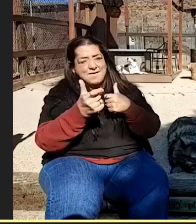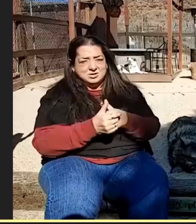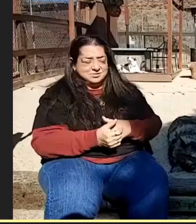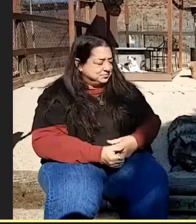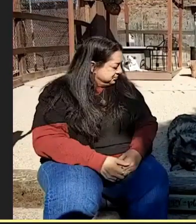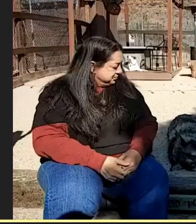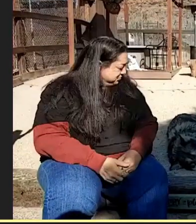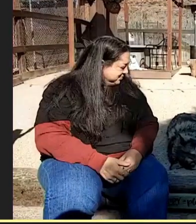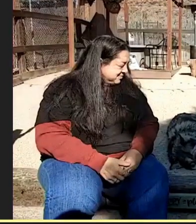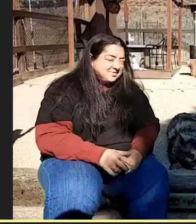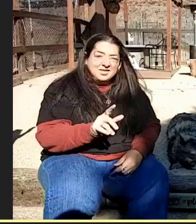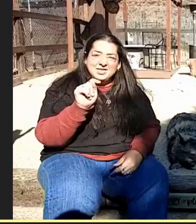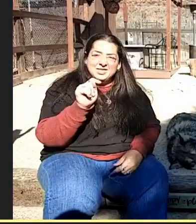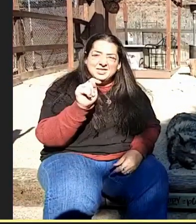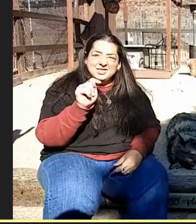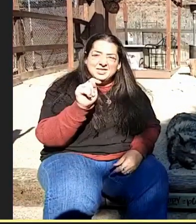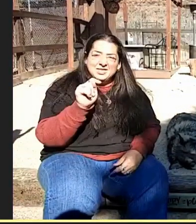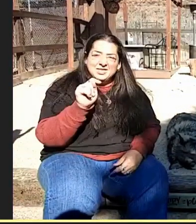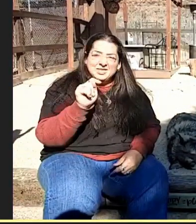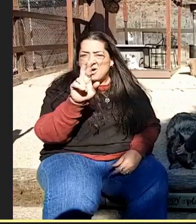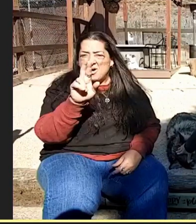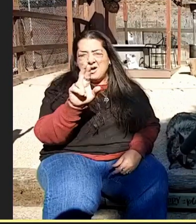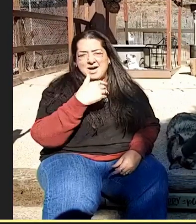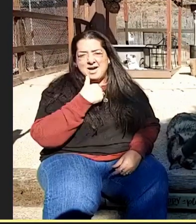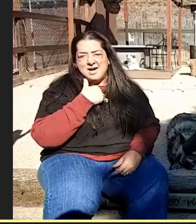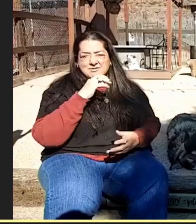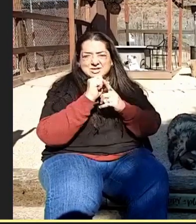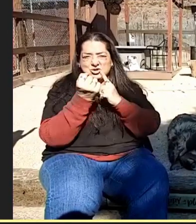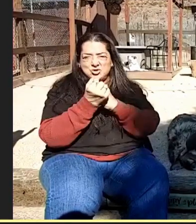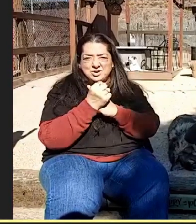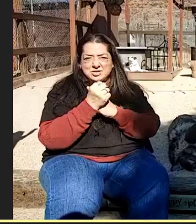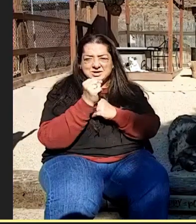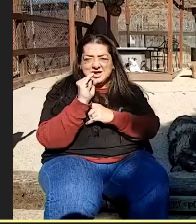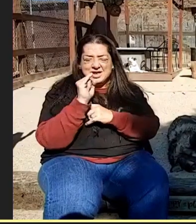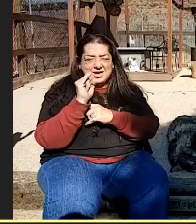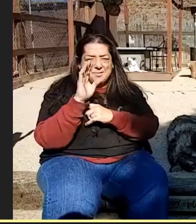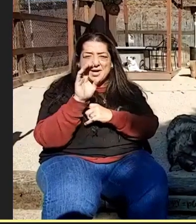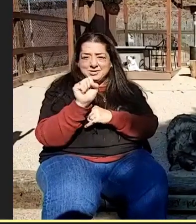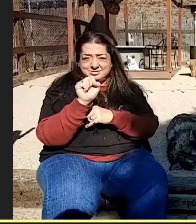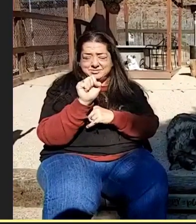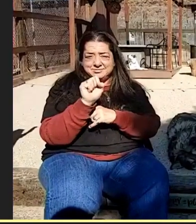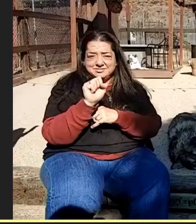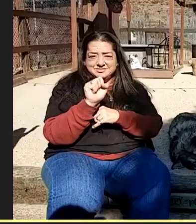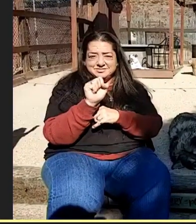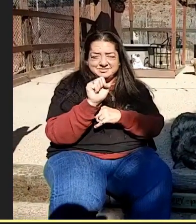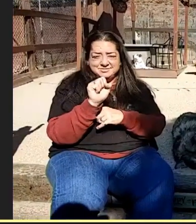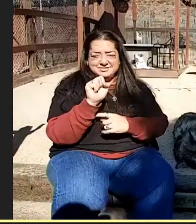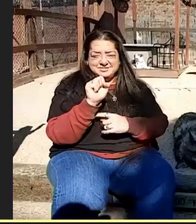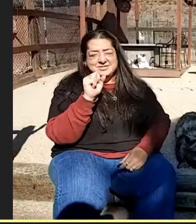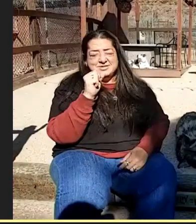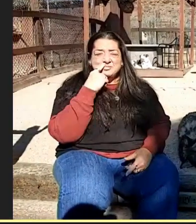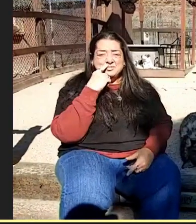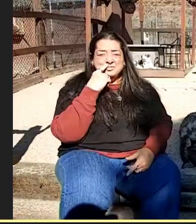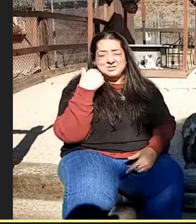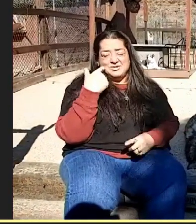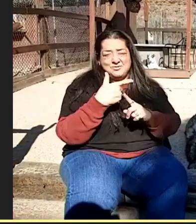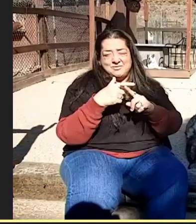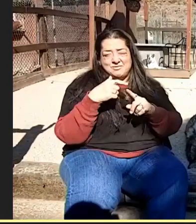fast. Thor has a condition called inflammatory bowel disease, and it looks like